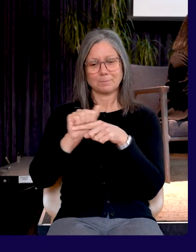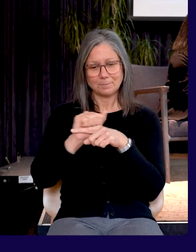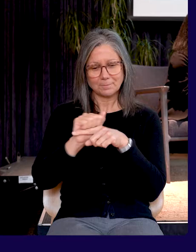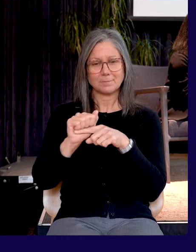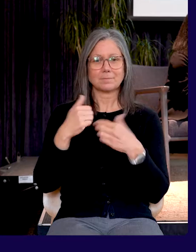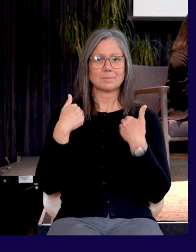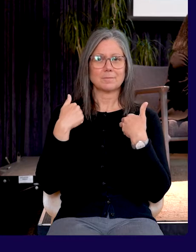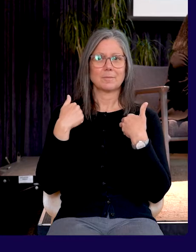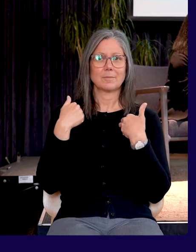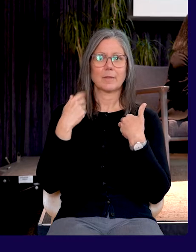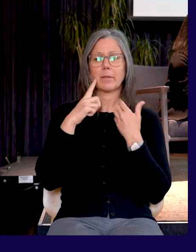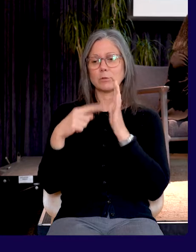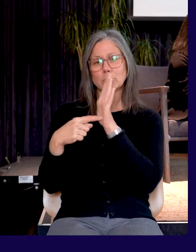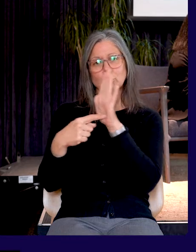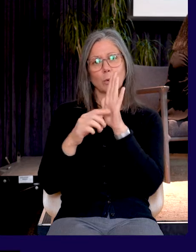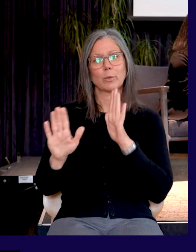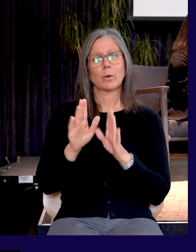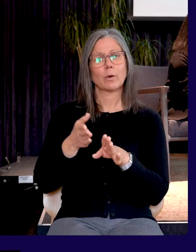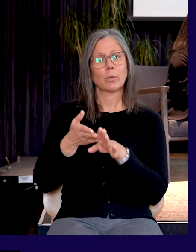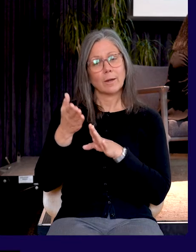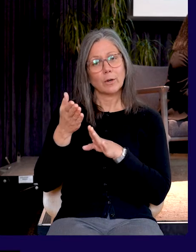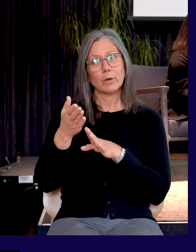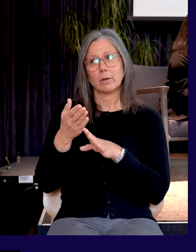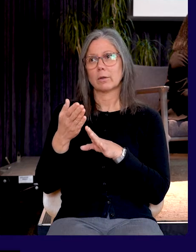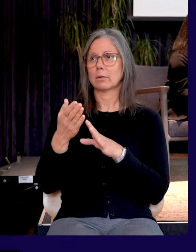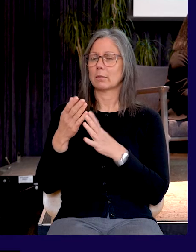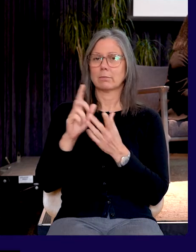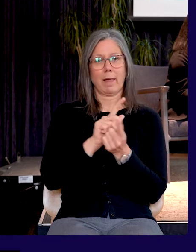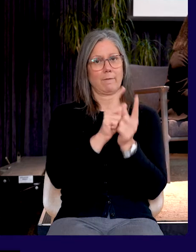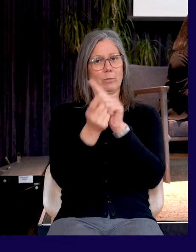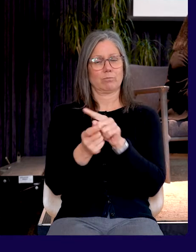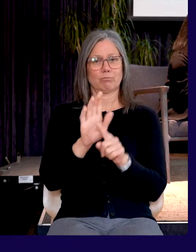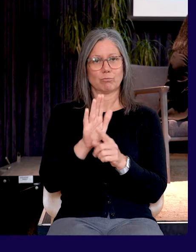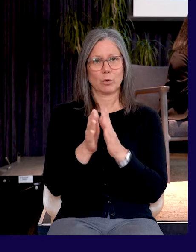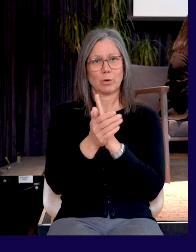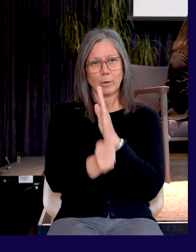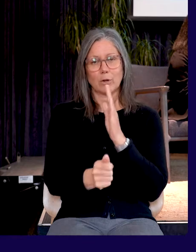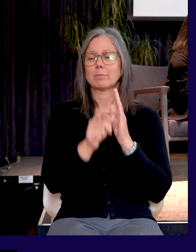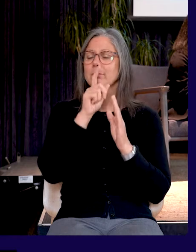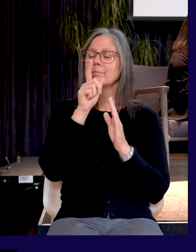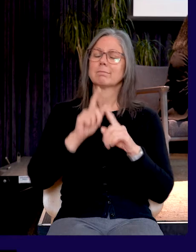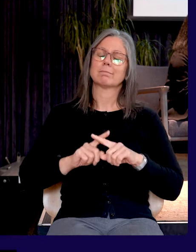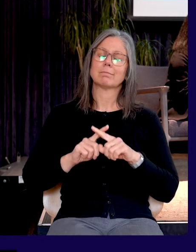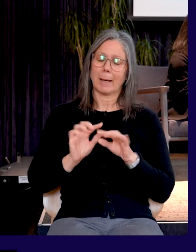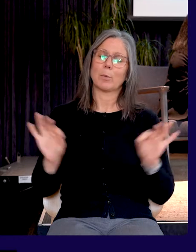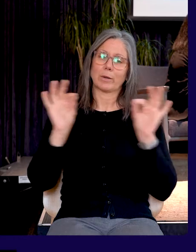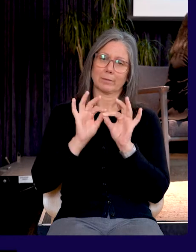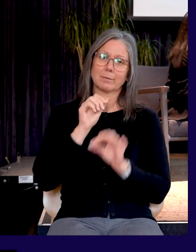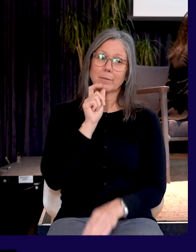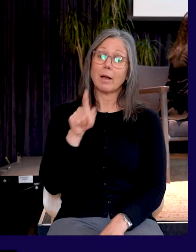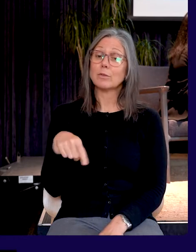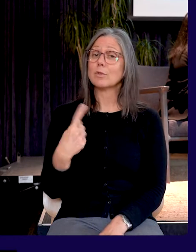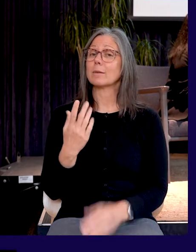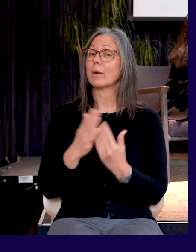plan that shows your career and the evolution of your career in a company is so important. It's not just